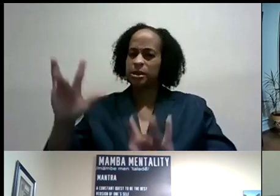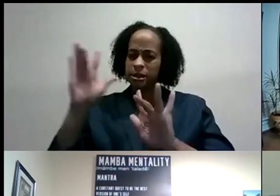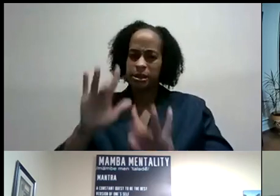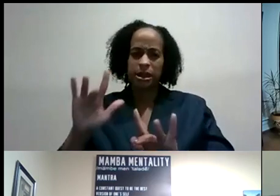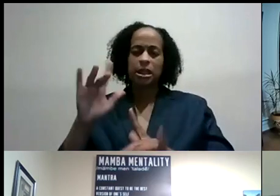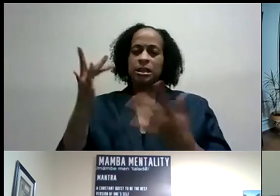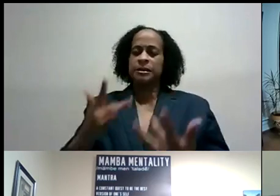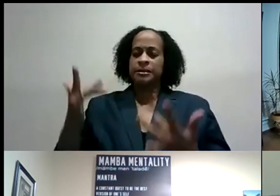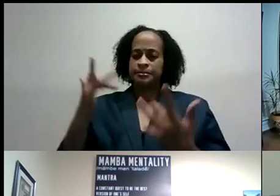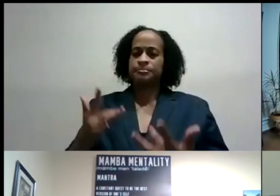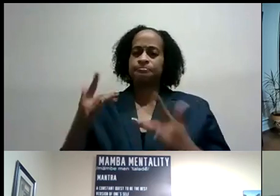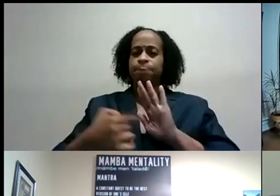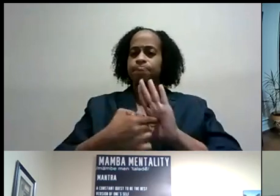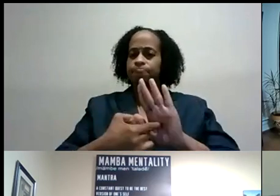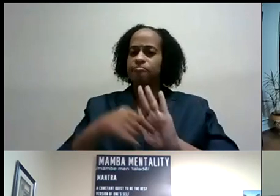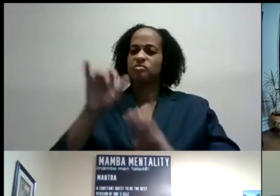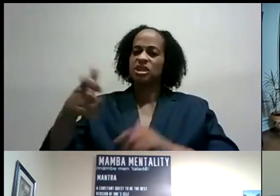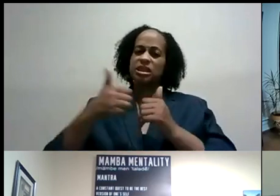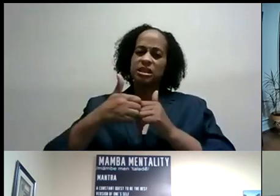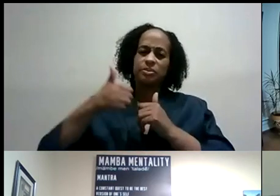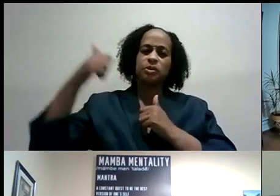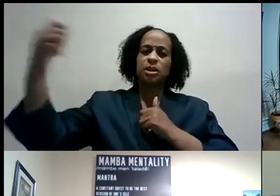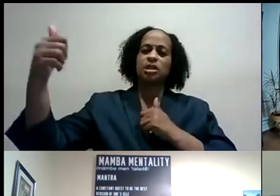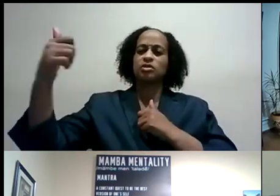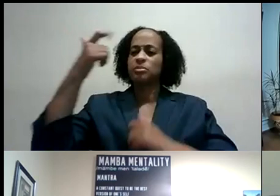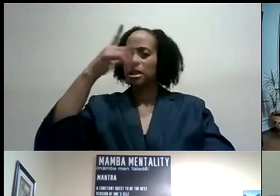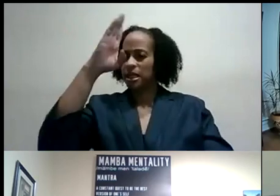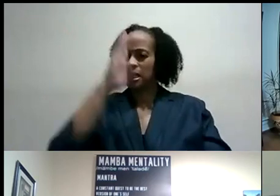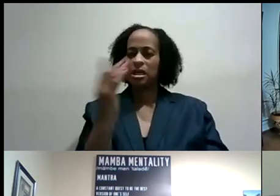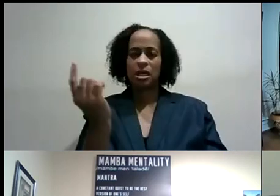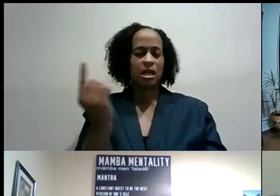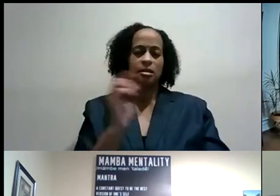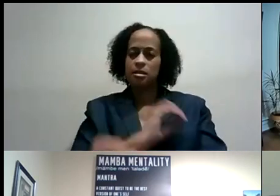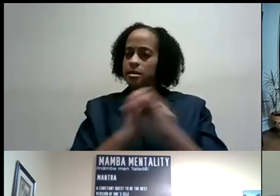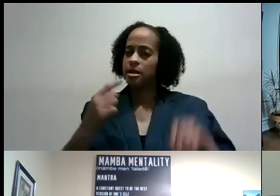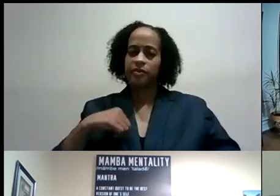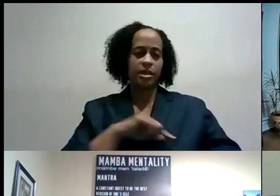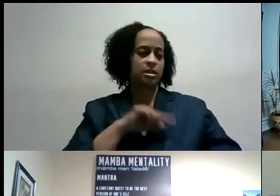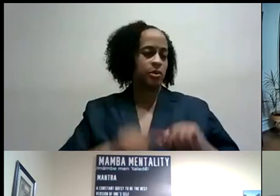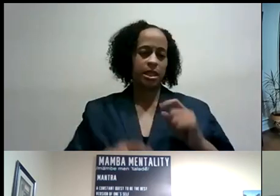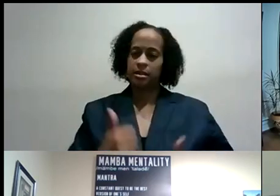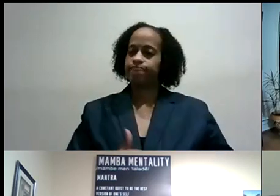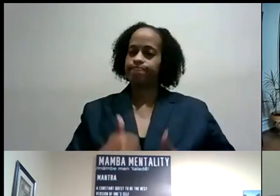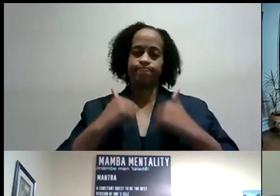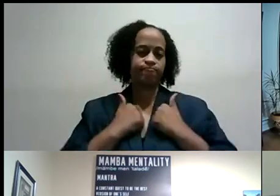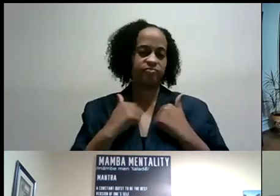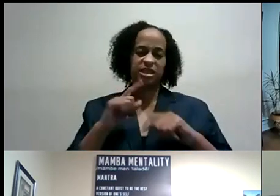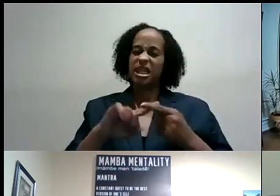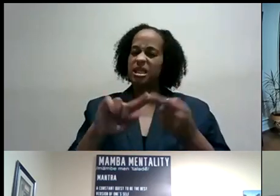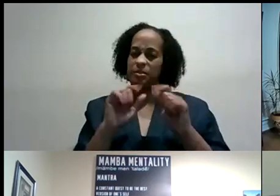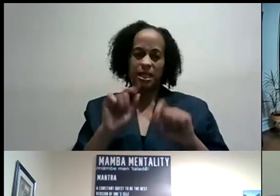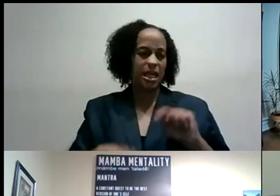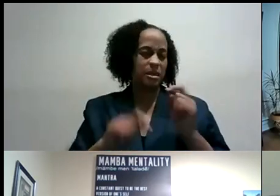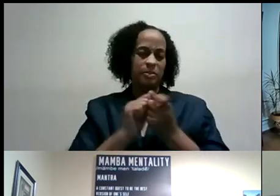a demonstration that separateness from God is something that none of us can live can peacefully live